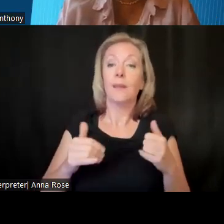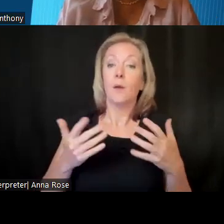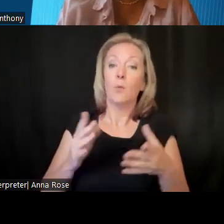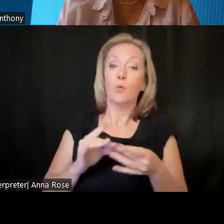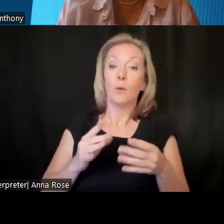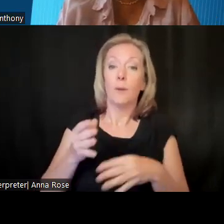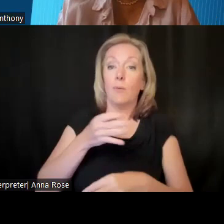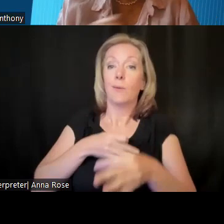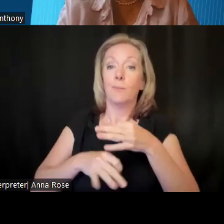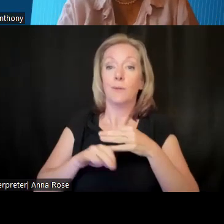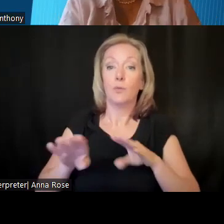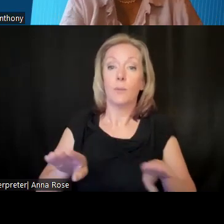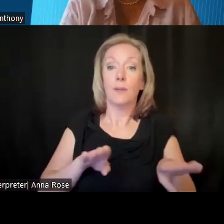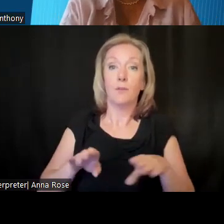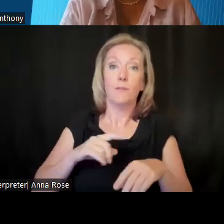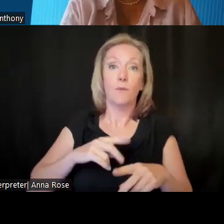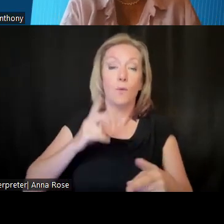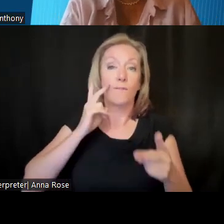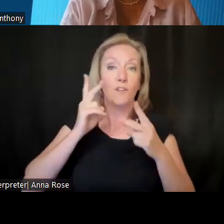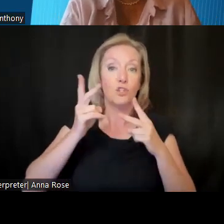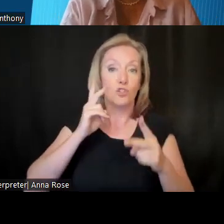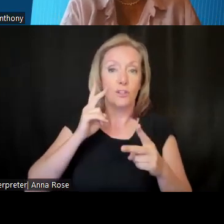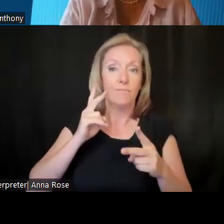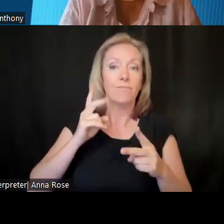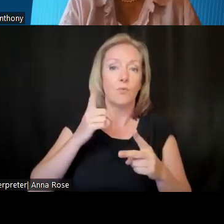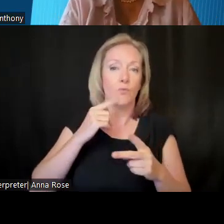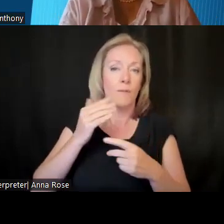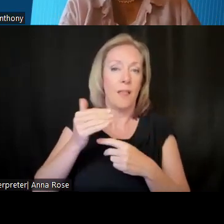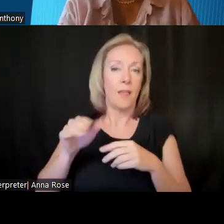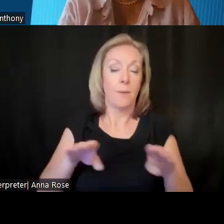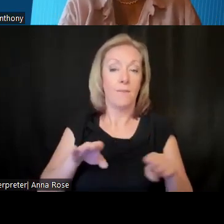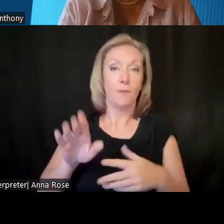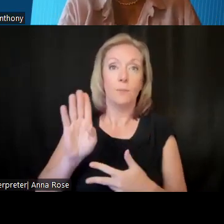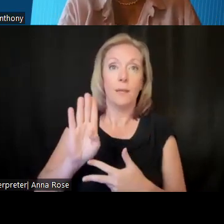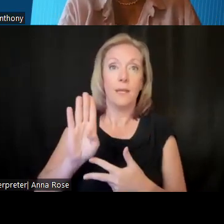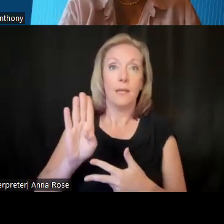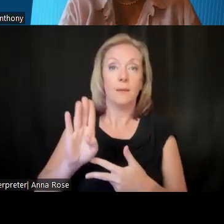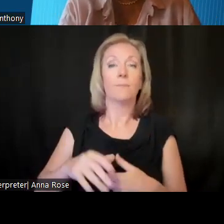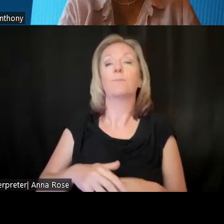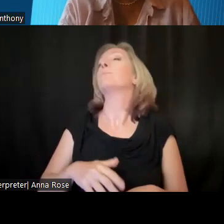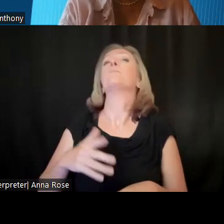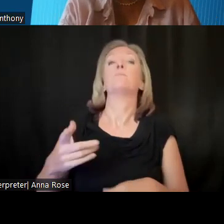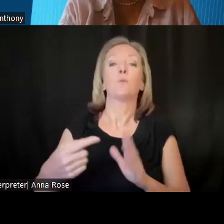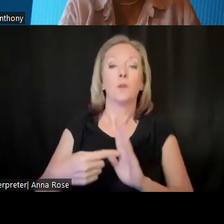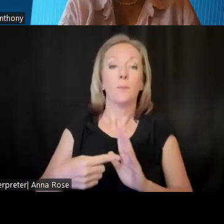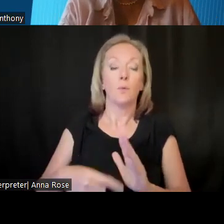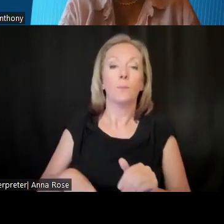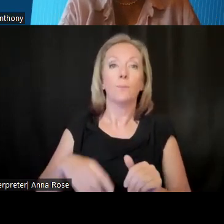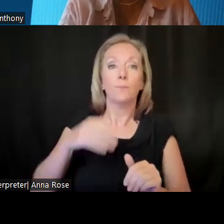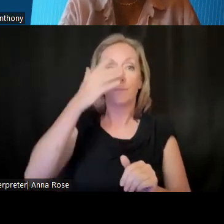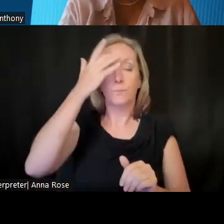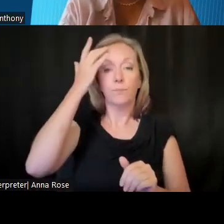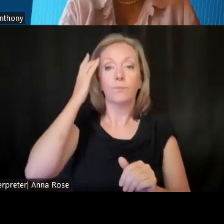compensatory behaviors of vision that tell us something's going on. So this may be a kid who still fixes,